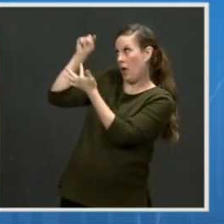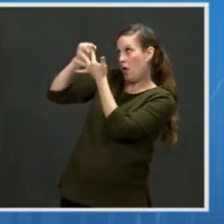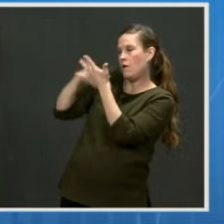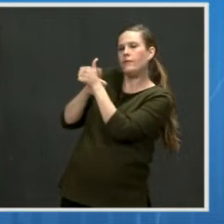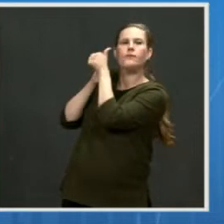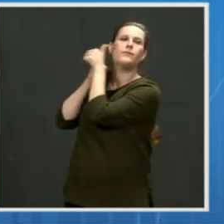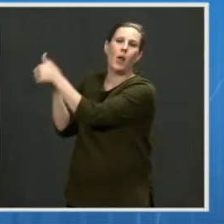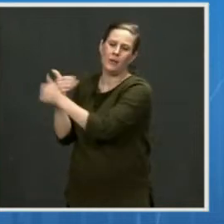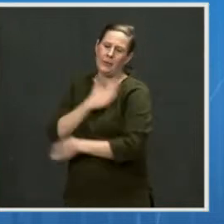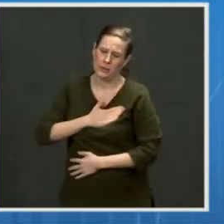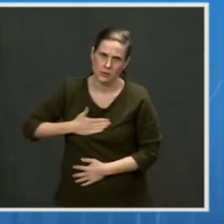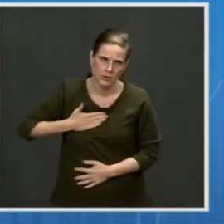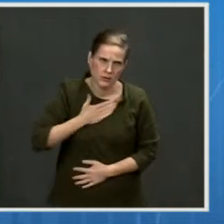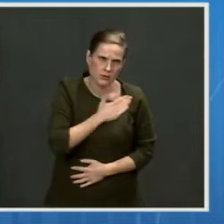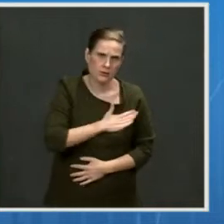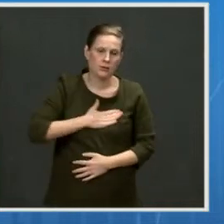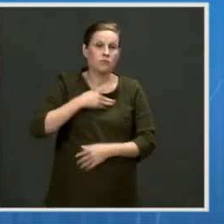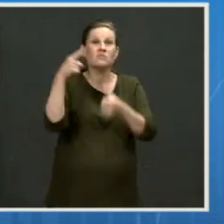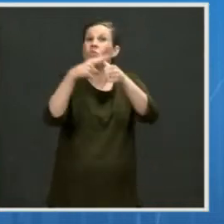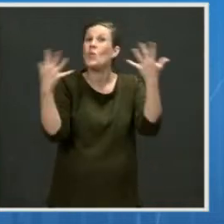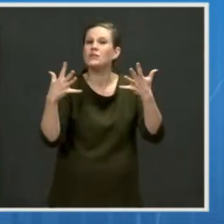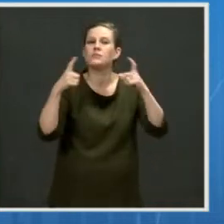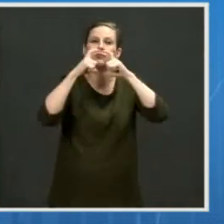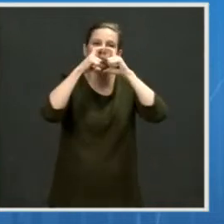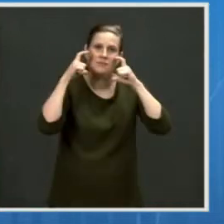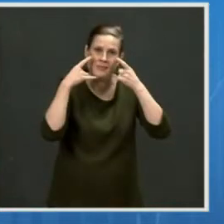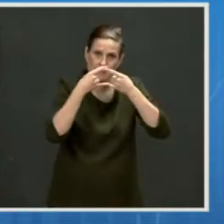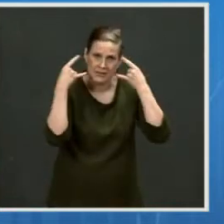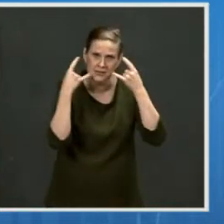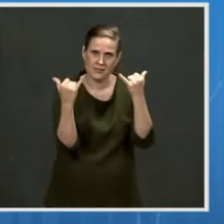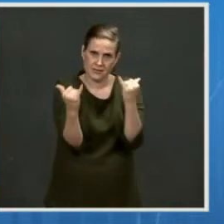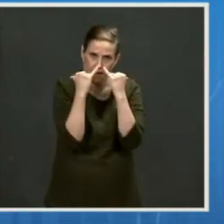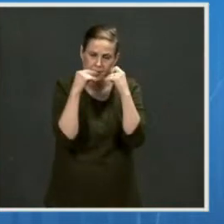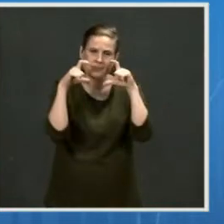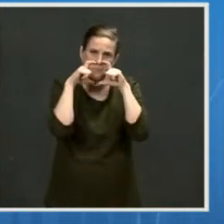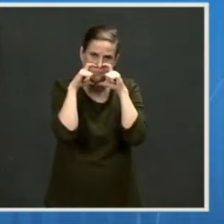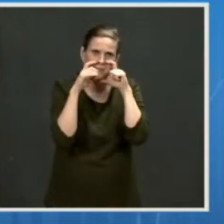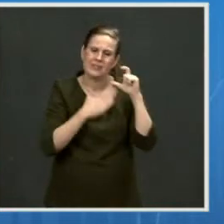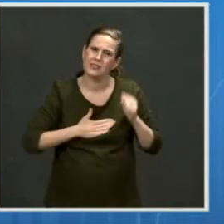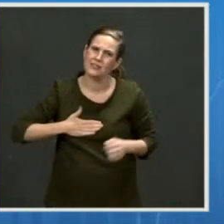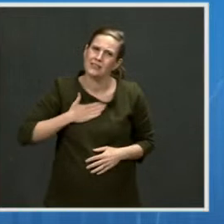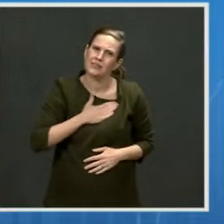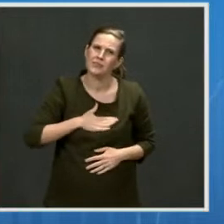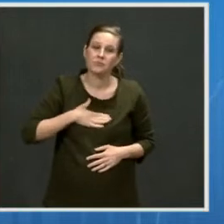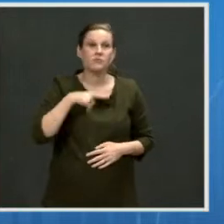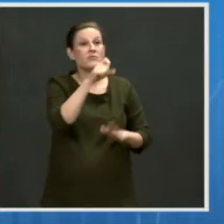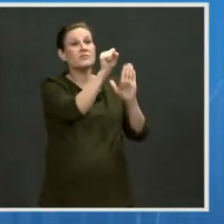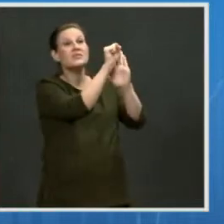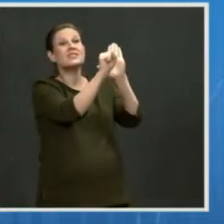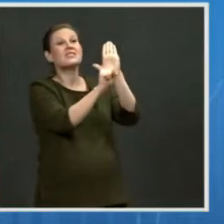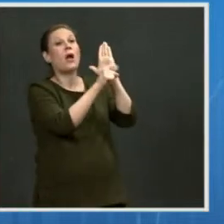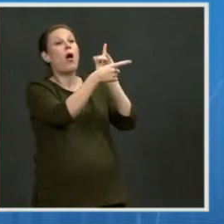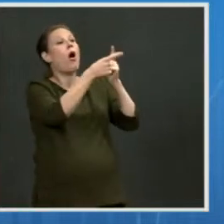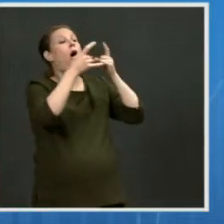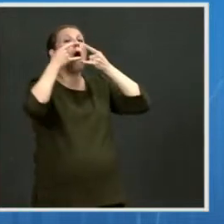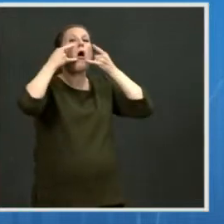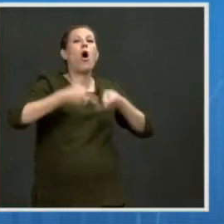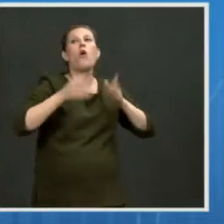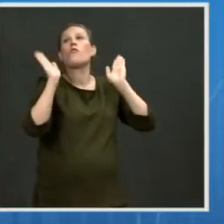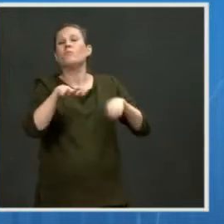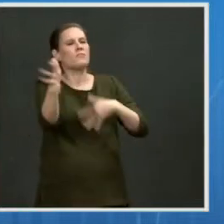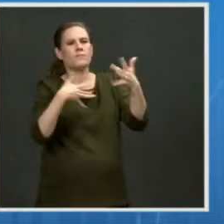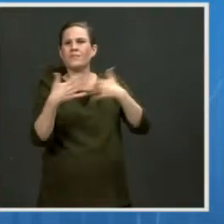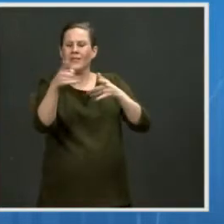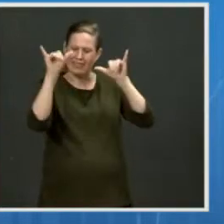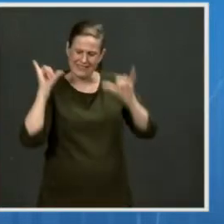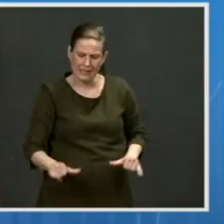mandates. And we need every American to do their part. Together, we can win this race and